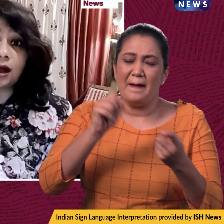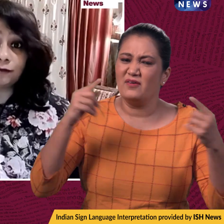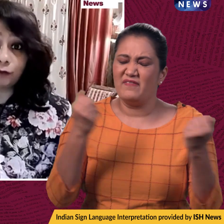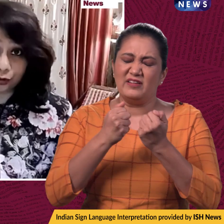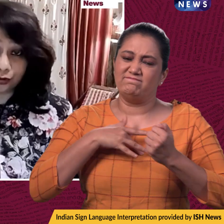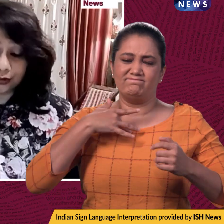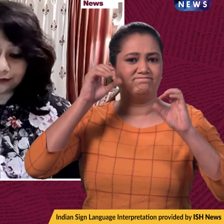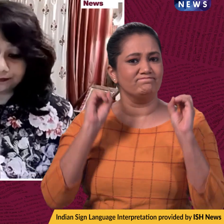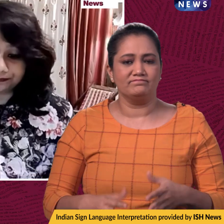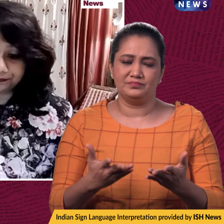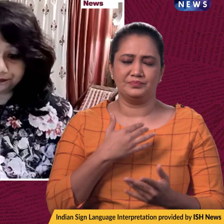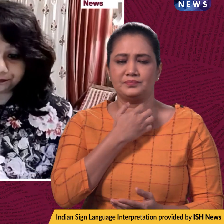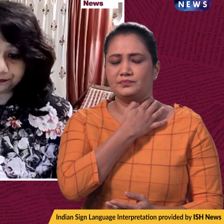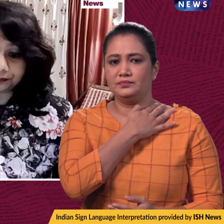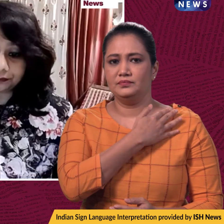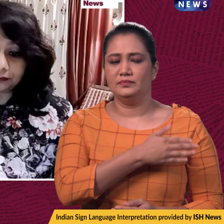is unfortunate.